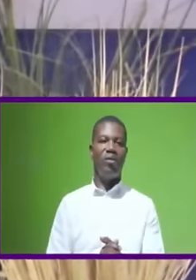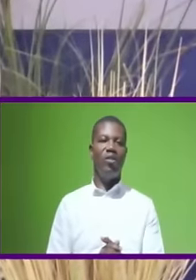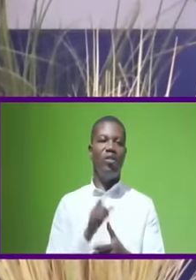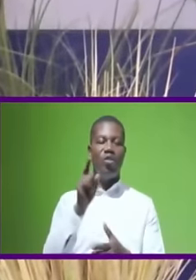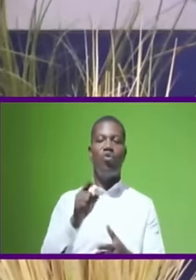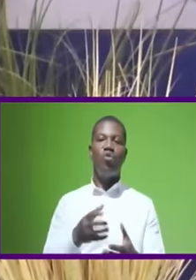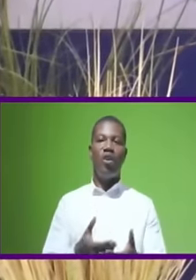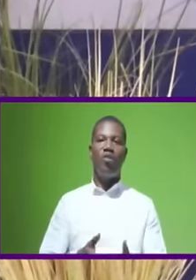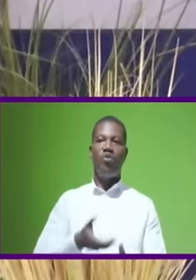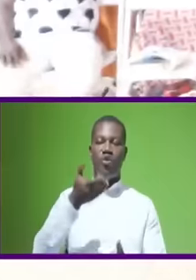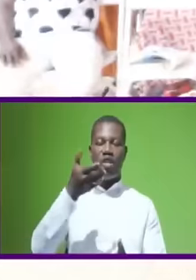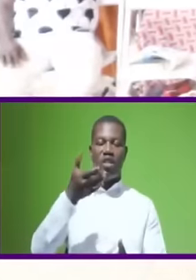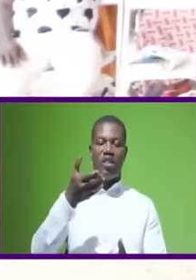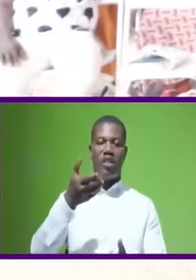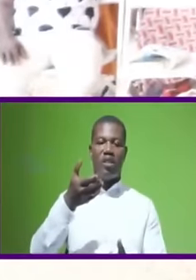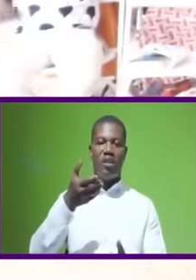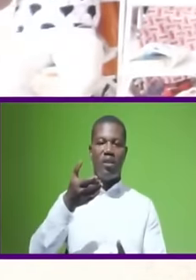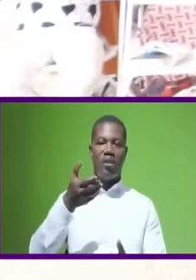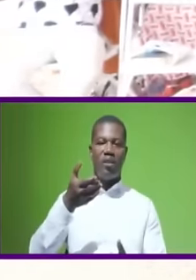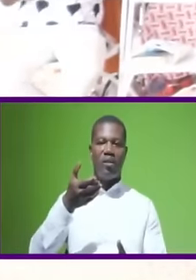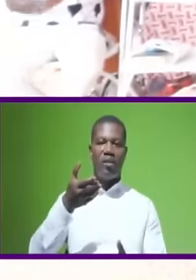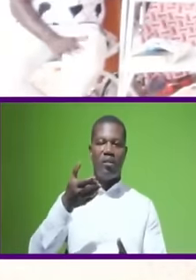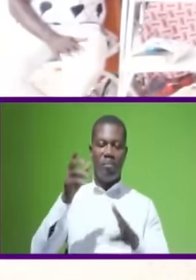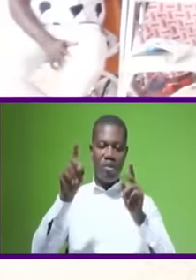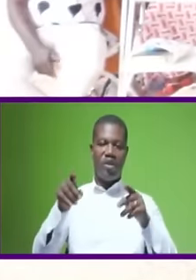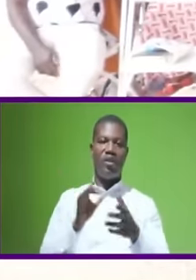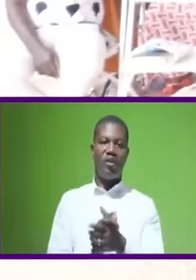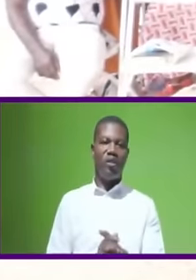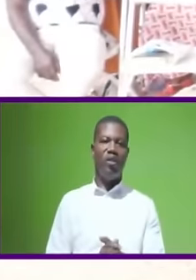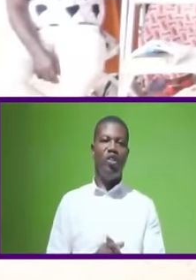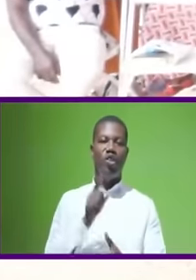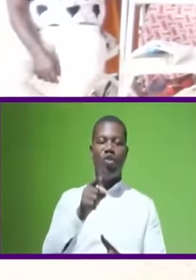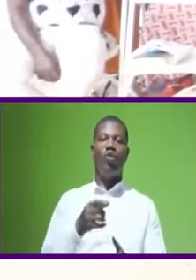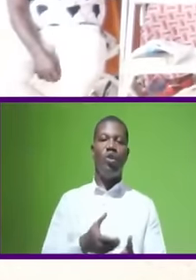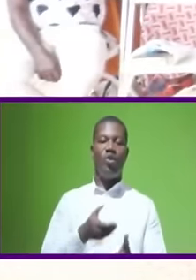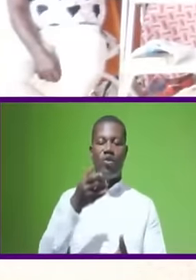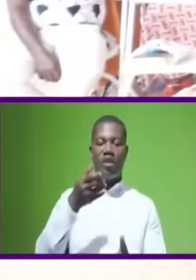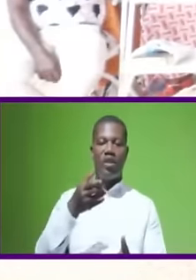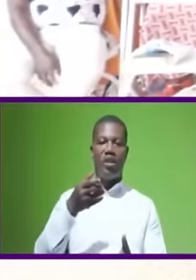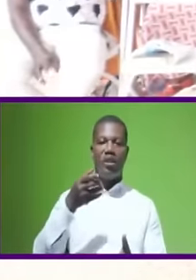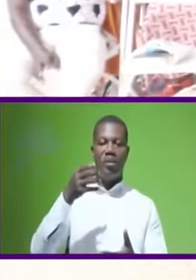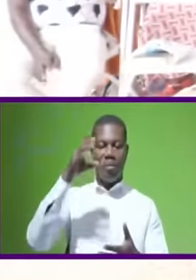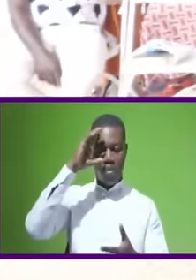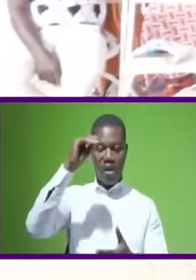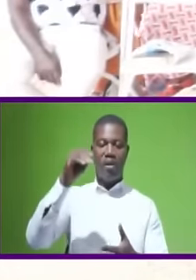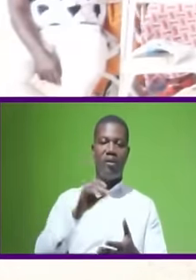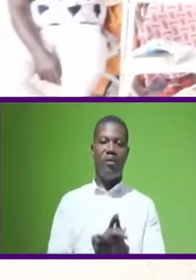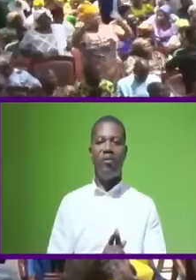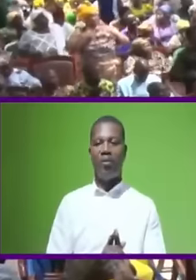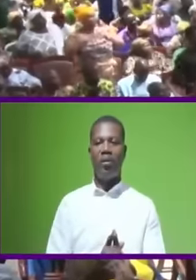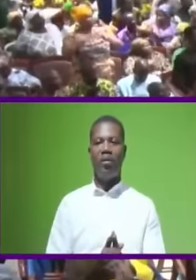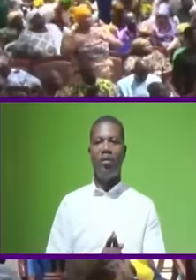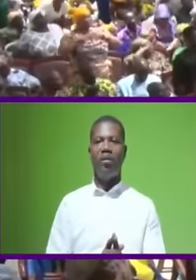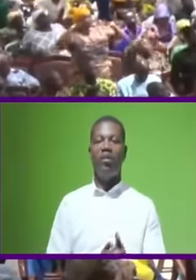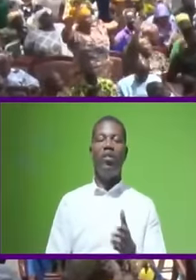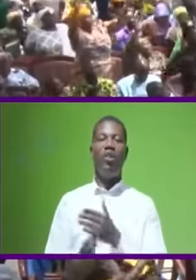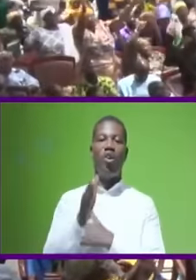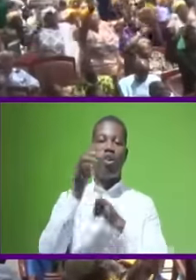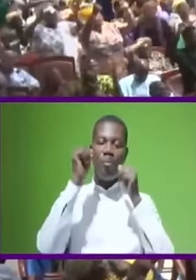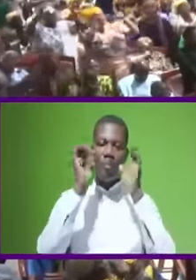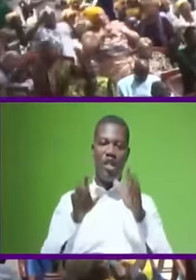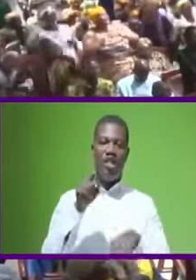are the forward woman. Amen. Now we are sick. Yes. Amen. Now Nyami